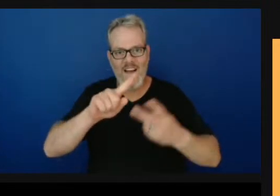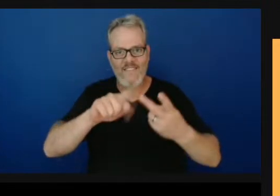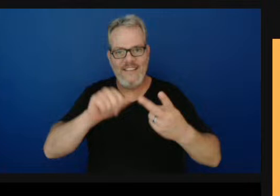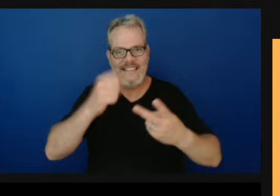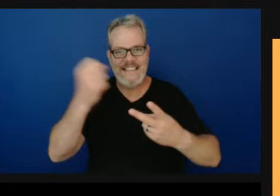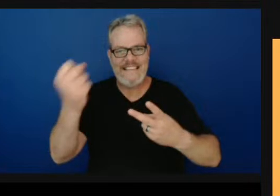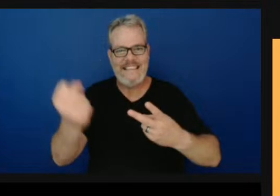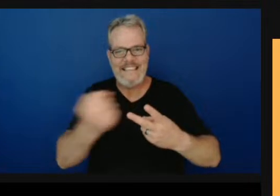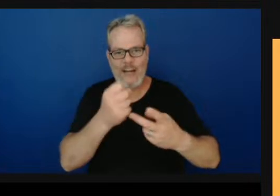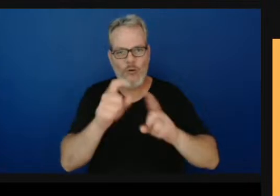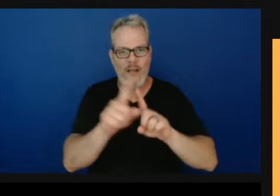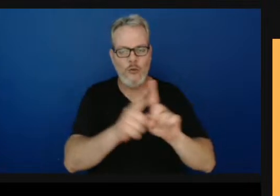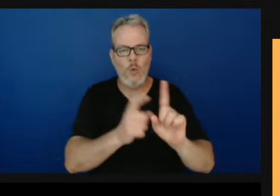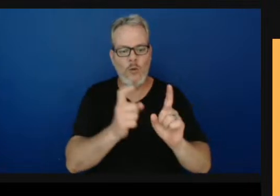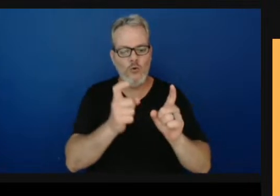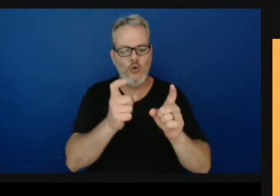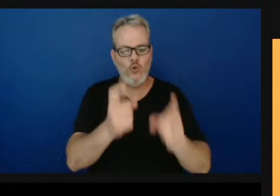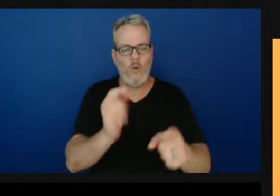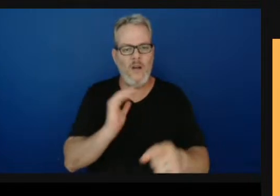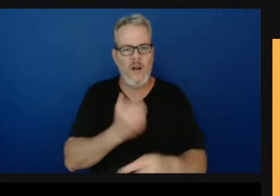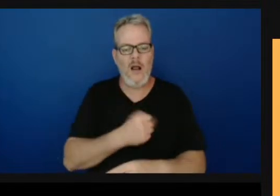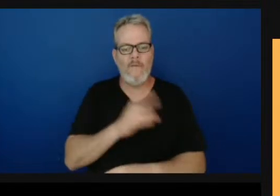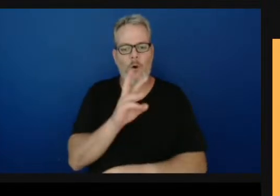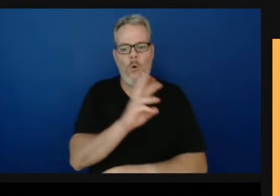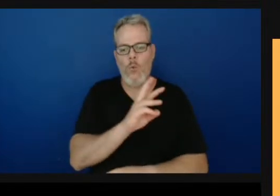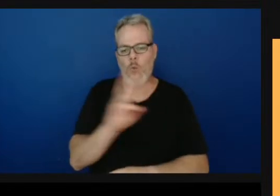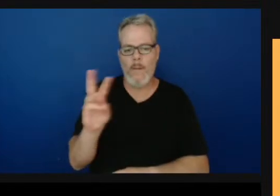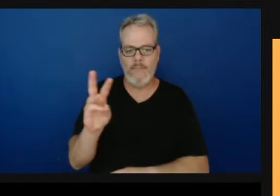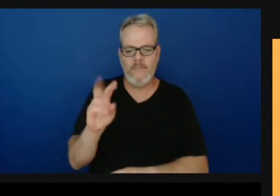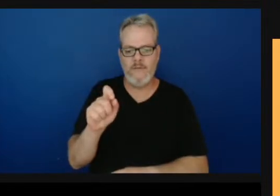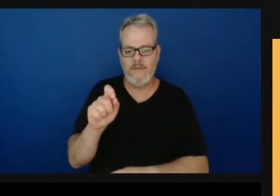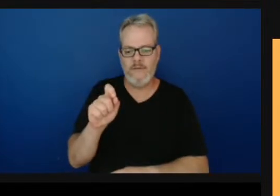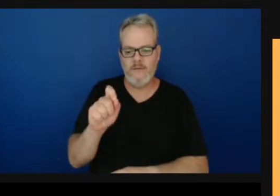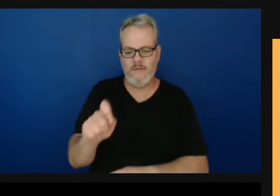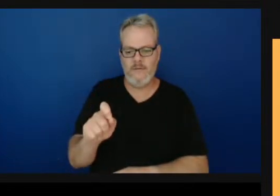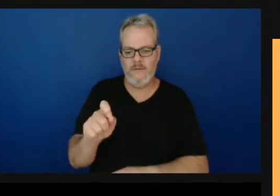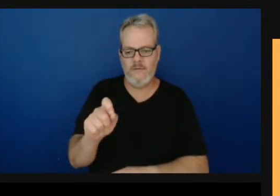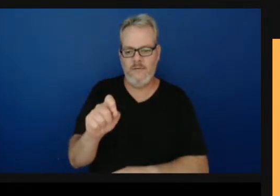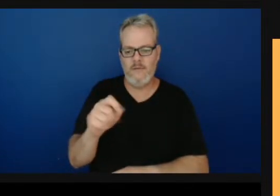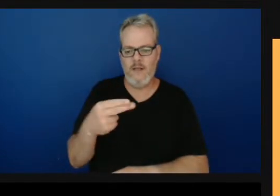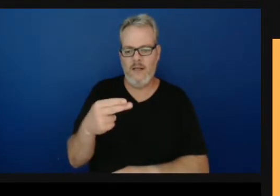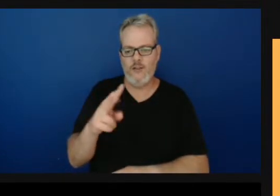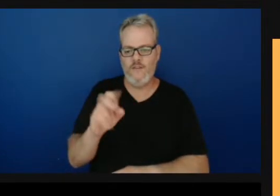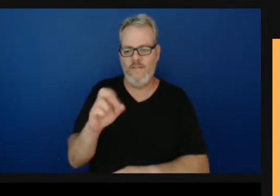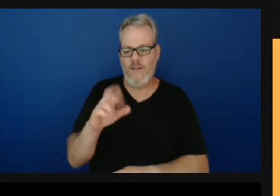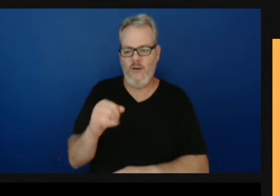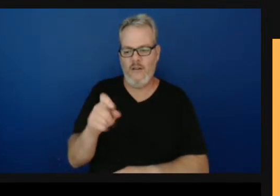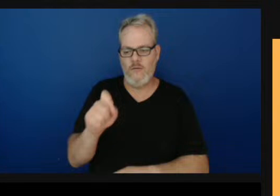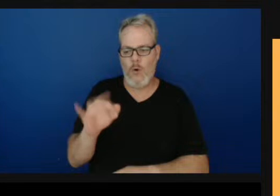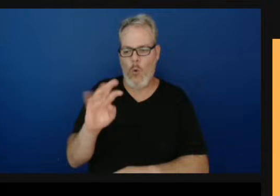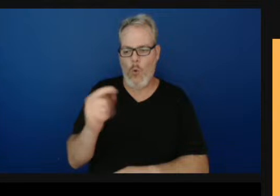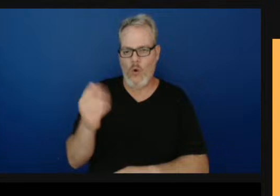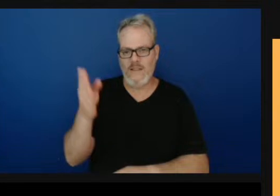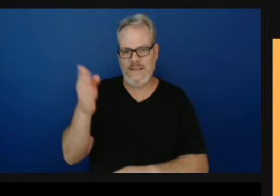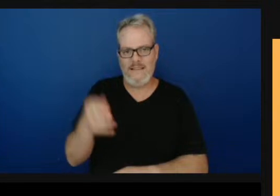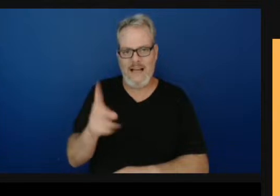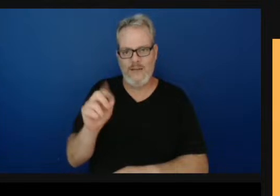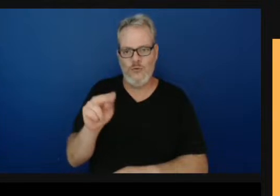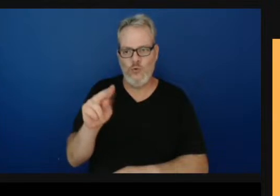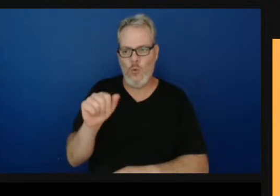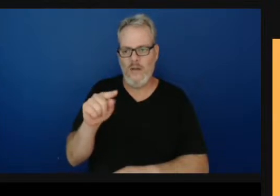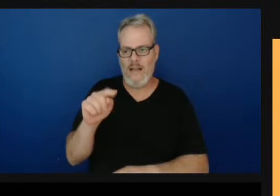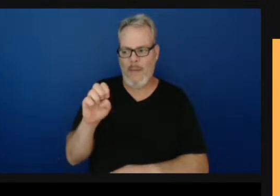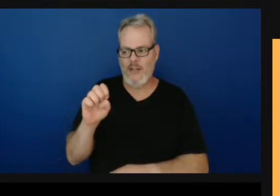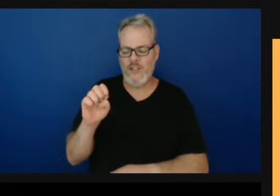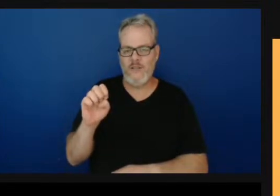us at our website, hveri.org/donate. And we are just under $2,500 for the summer drive. Also,